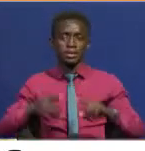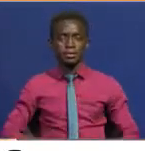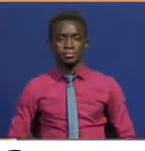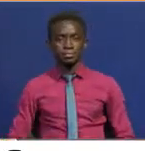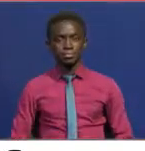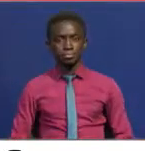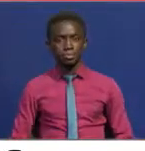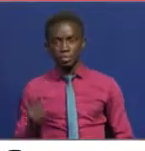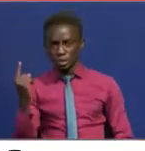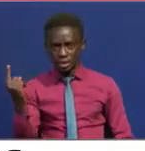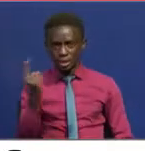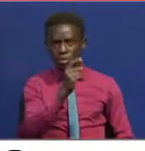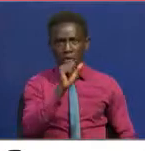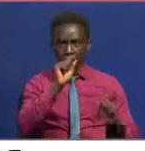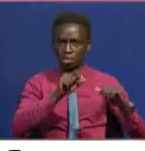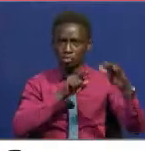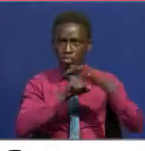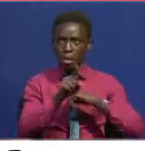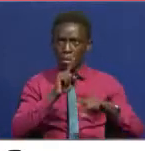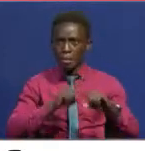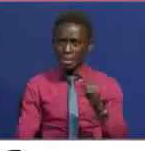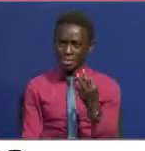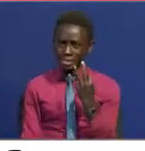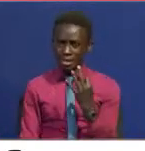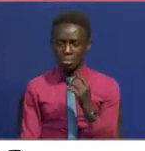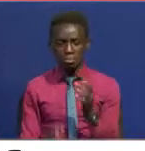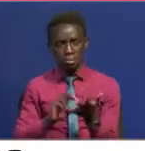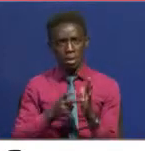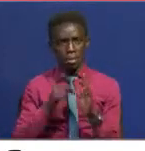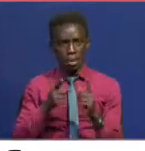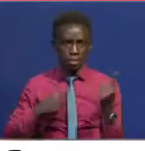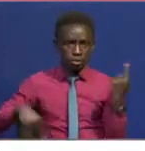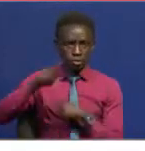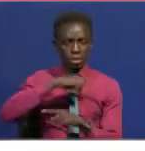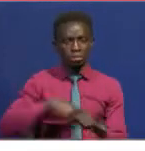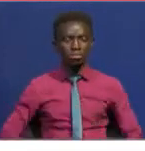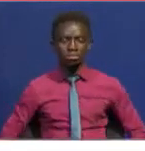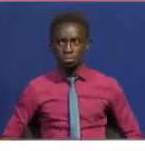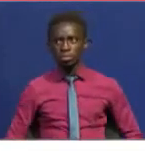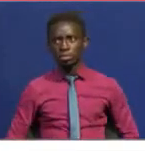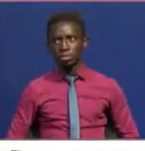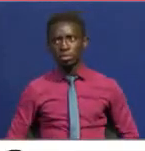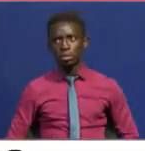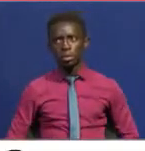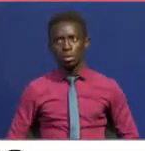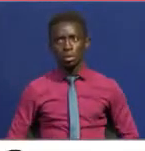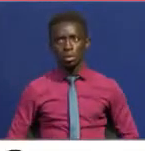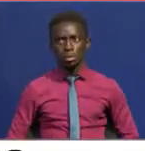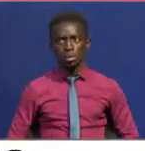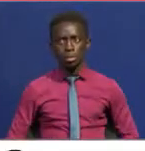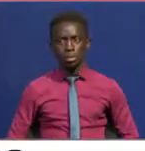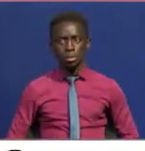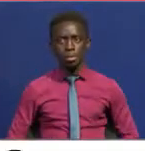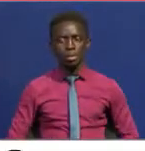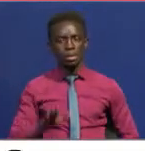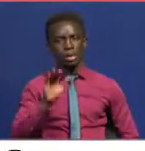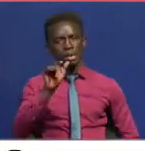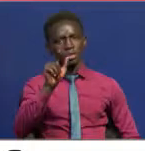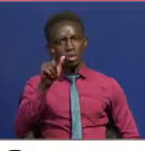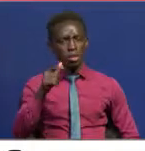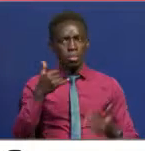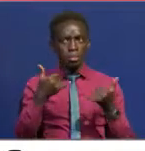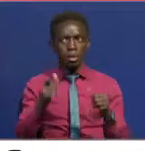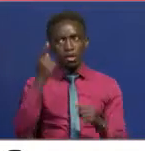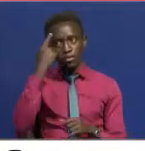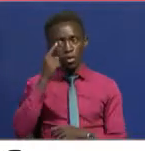you can score there, but 3 in a row, you've got to switch now. You've got to switch. So for you, for the women's side, having played for the women's team